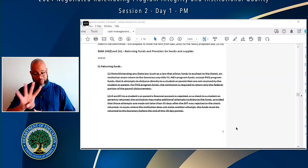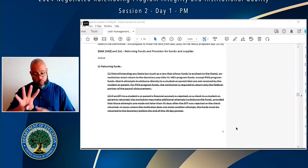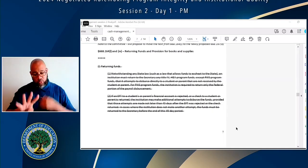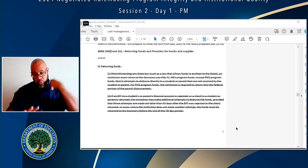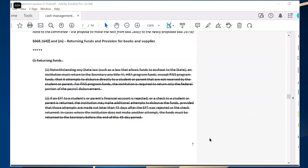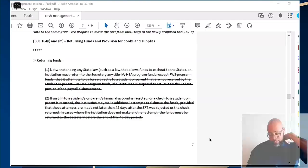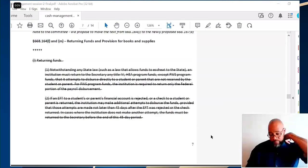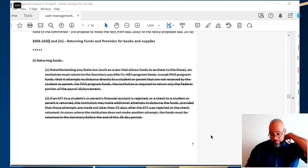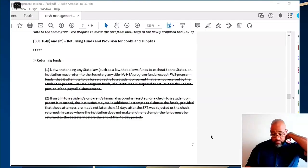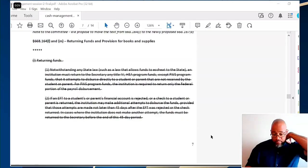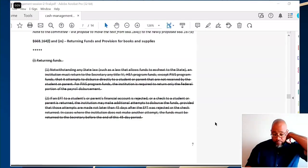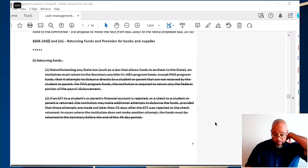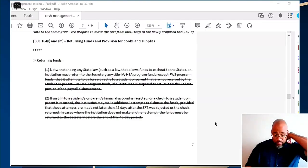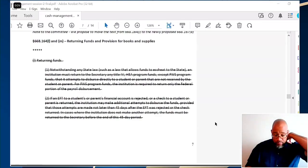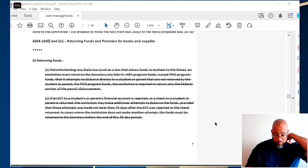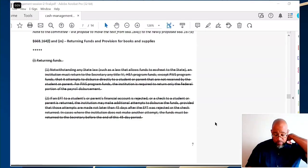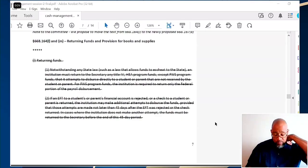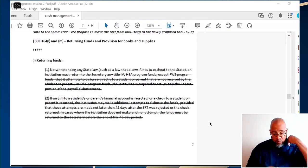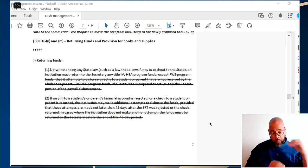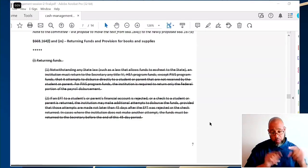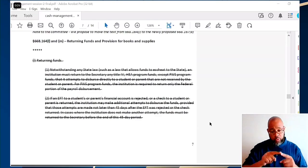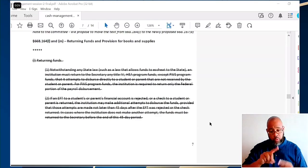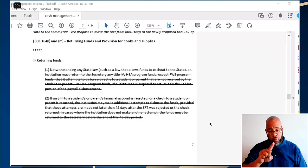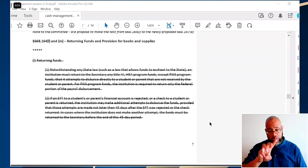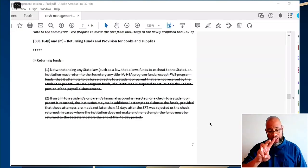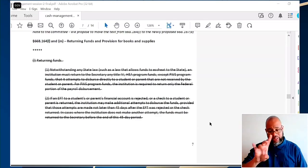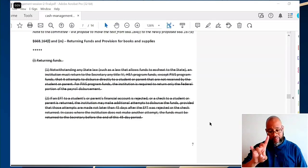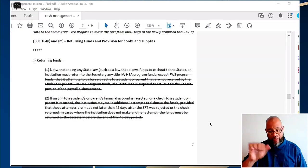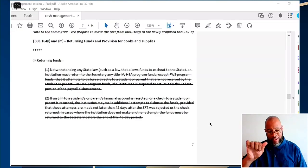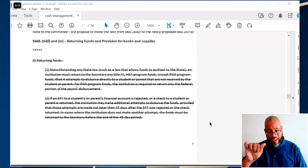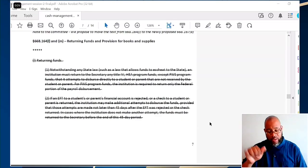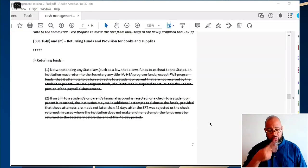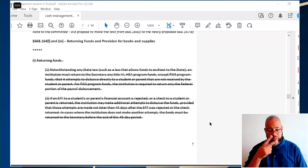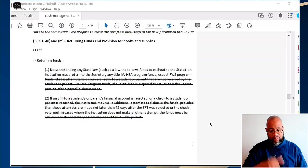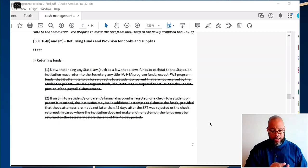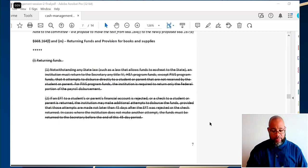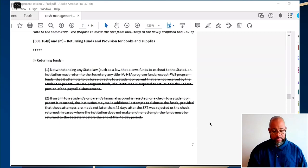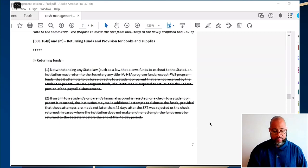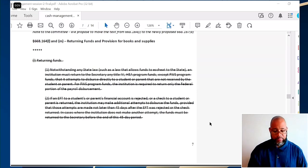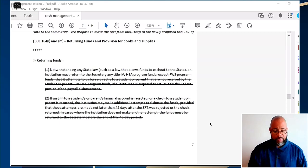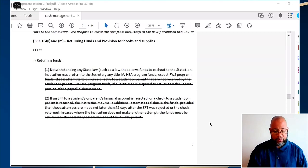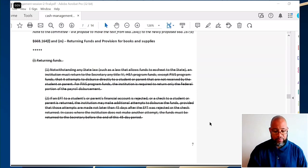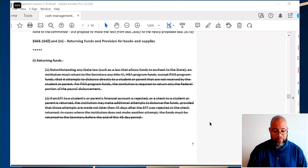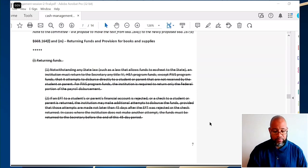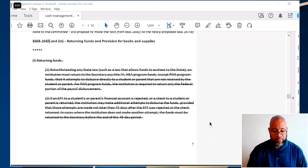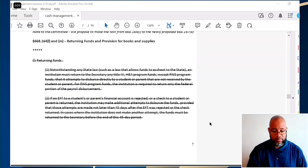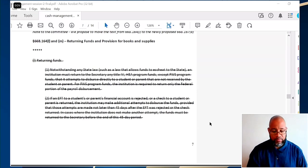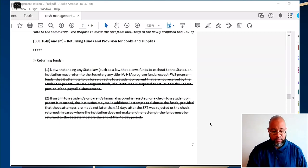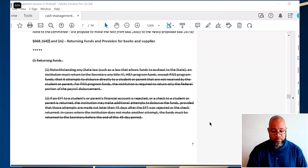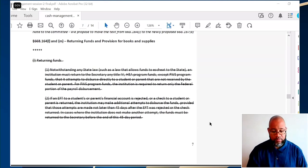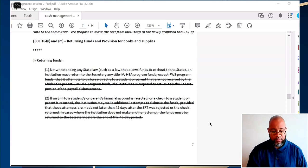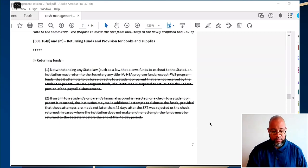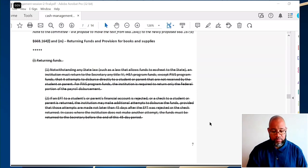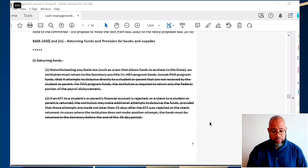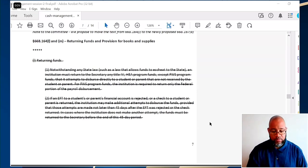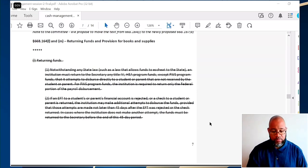over L over to 167A. And we'll see that subsequently. So that